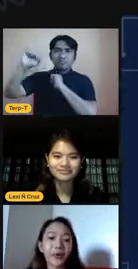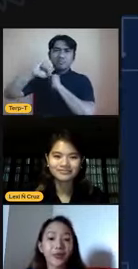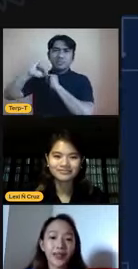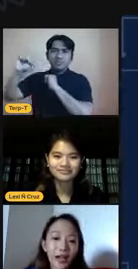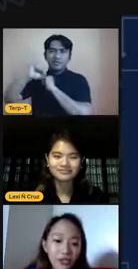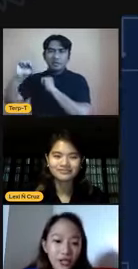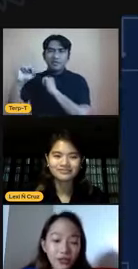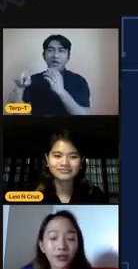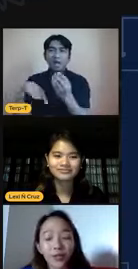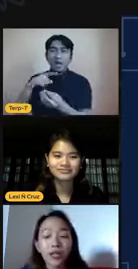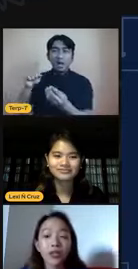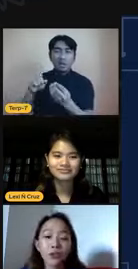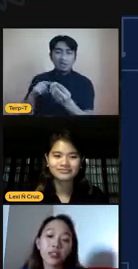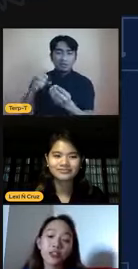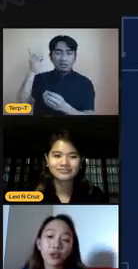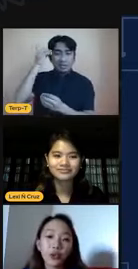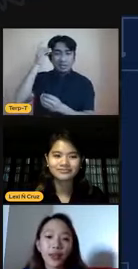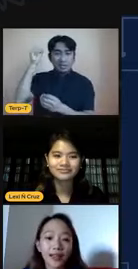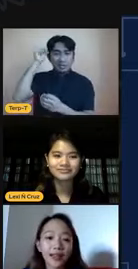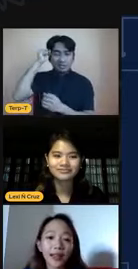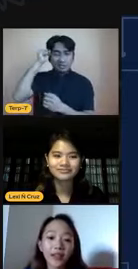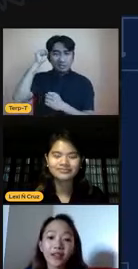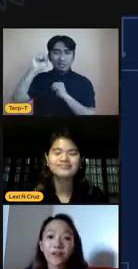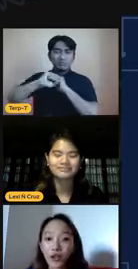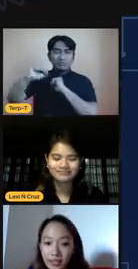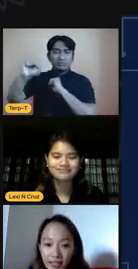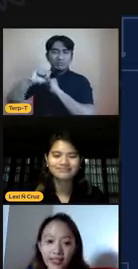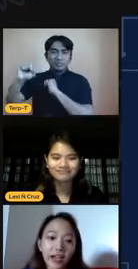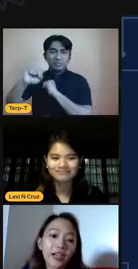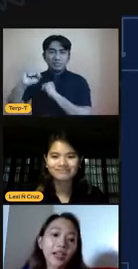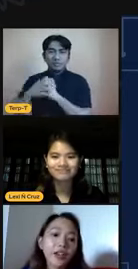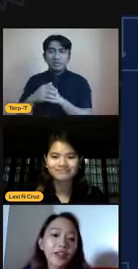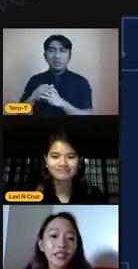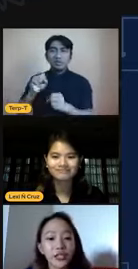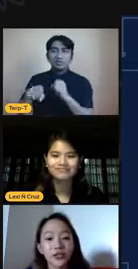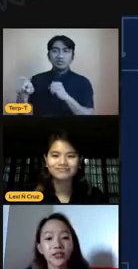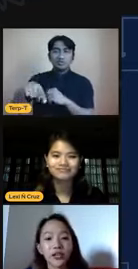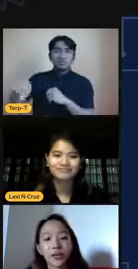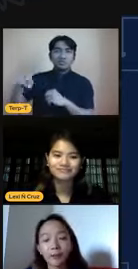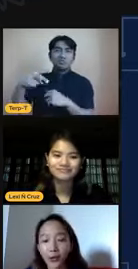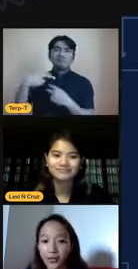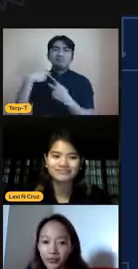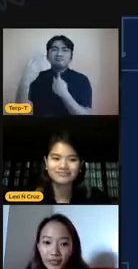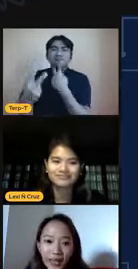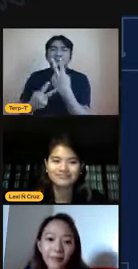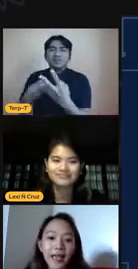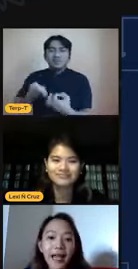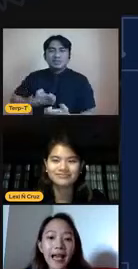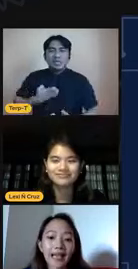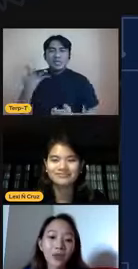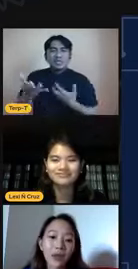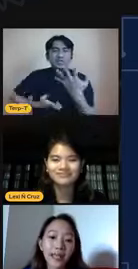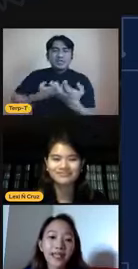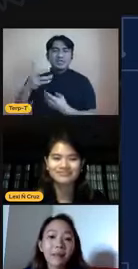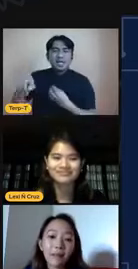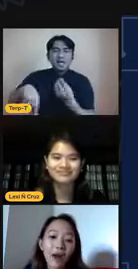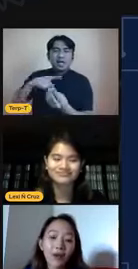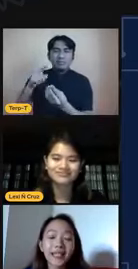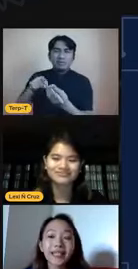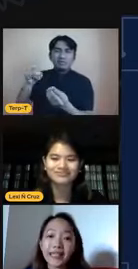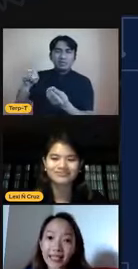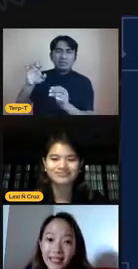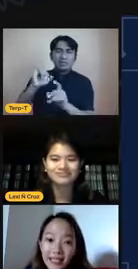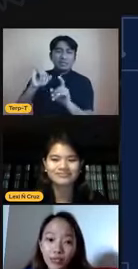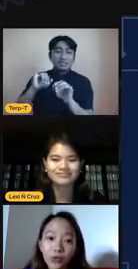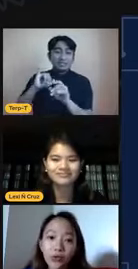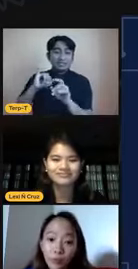this about the Down syndrome to ensure that their voices are heard on the issues that are important for them, as well as empower